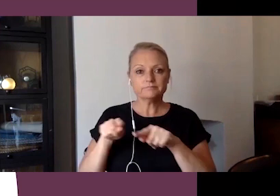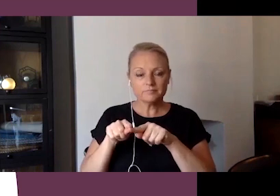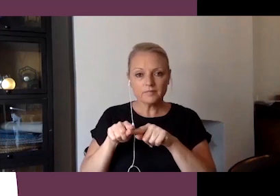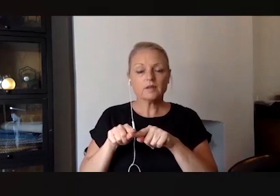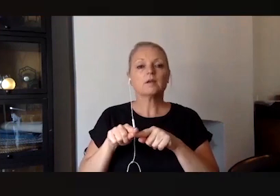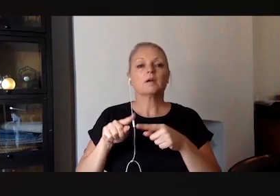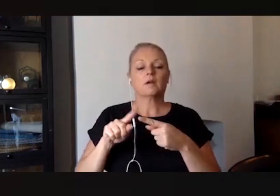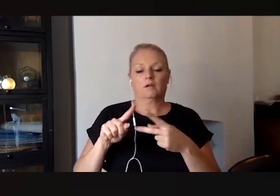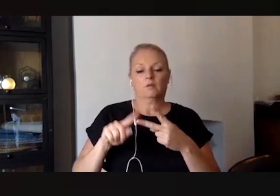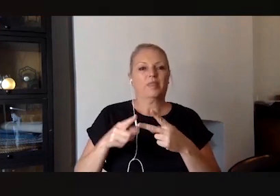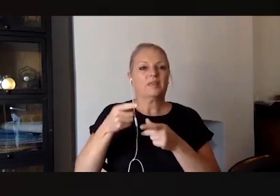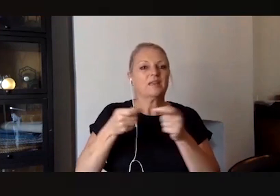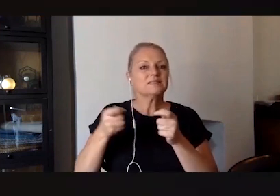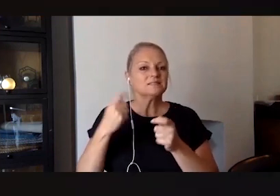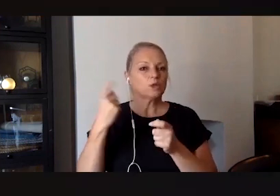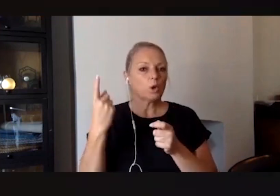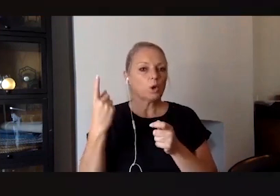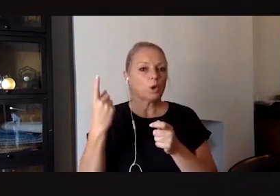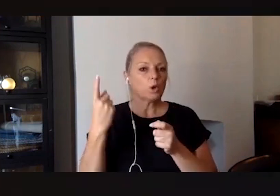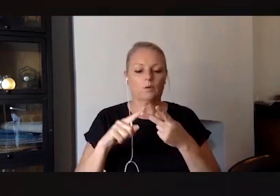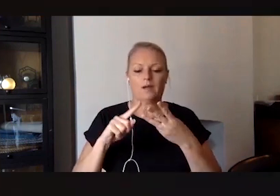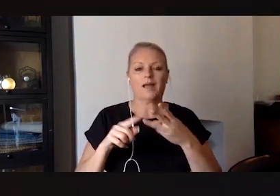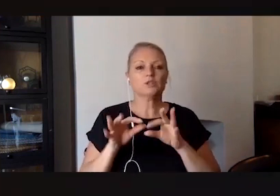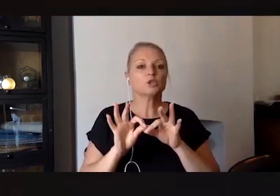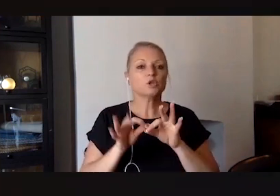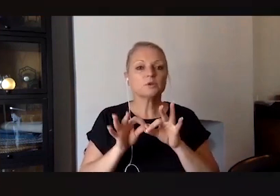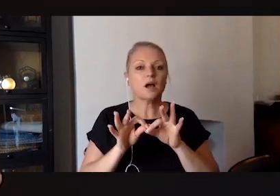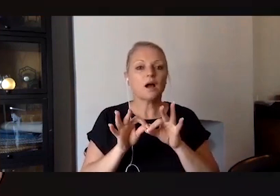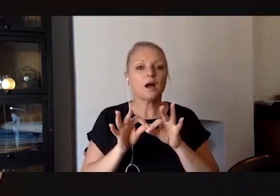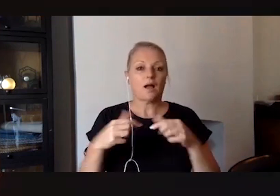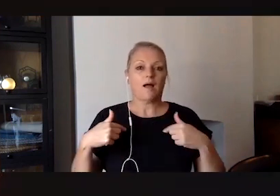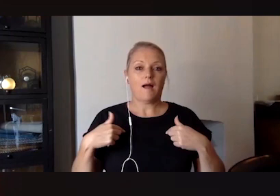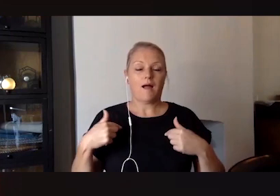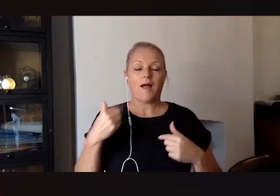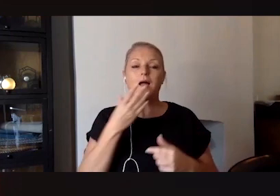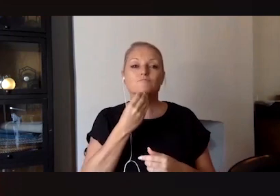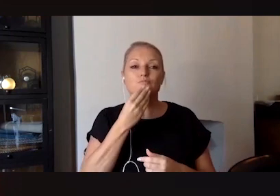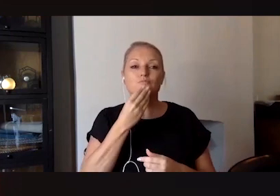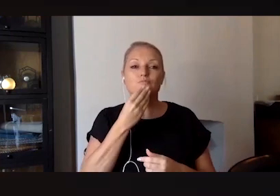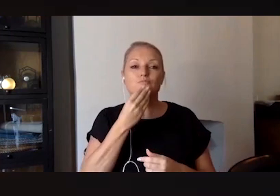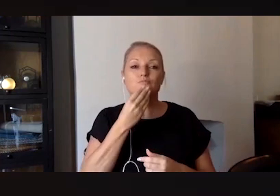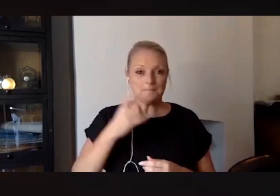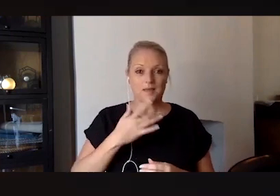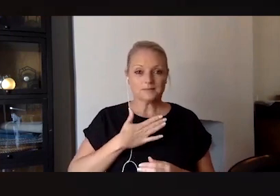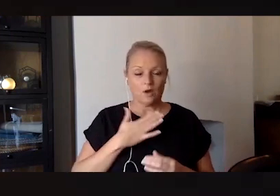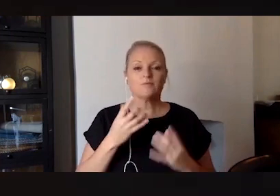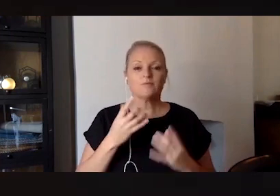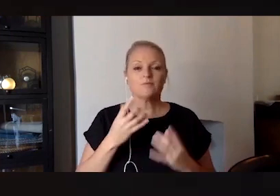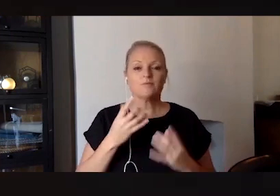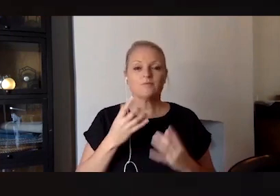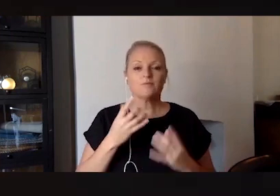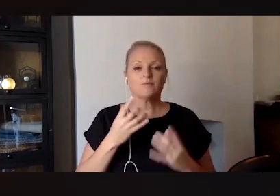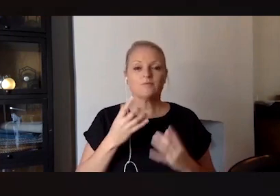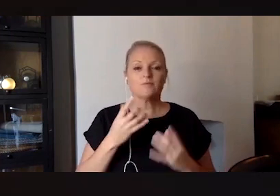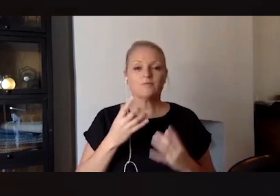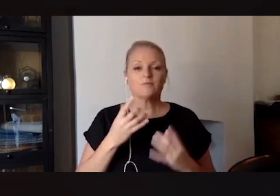interpreter. I, the host, am a fair-skinned man with brown hair and am wearing a light blue shirt today.